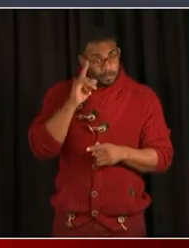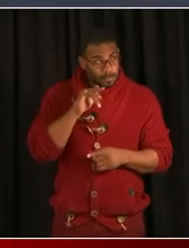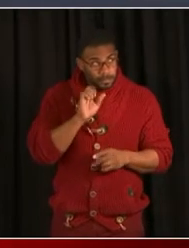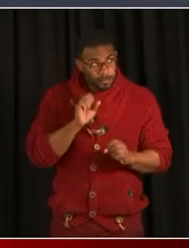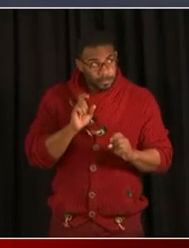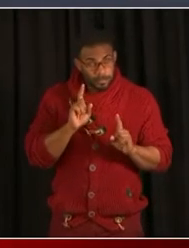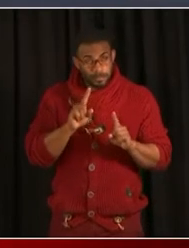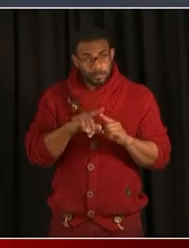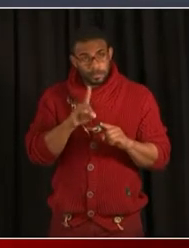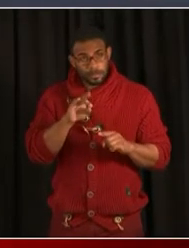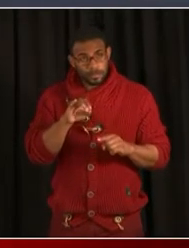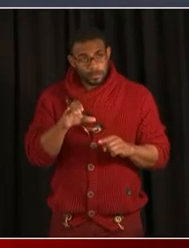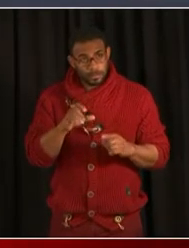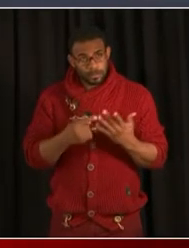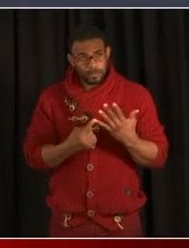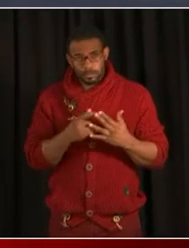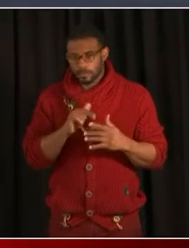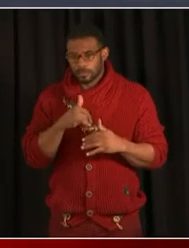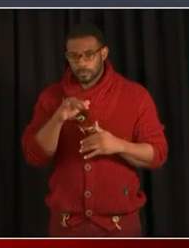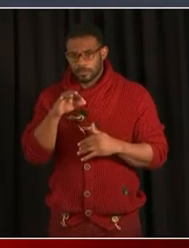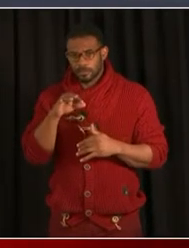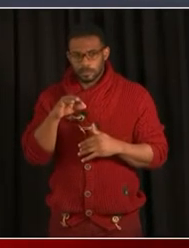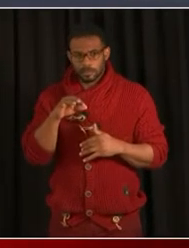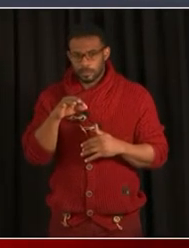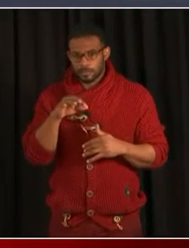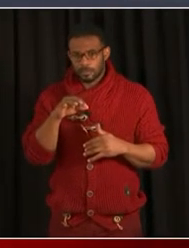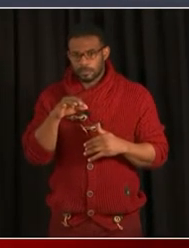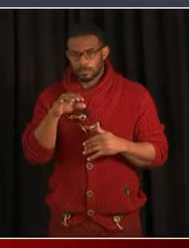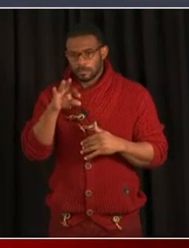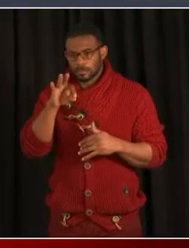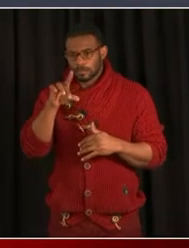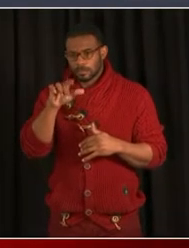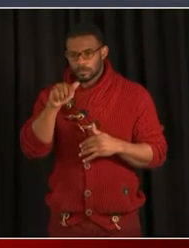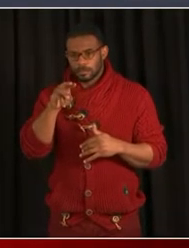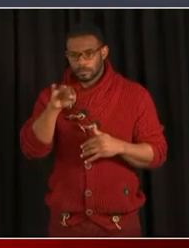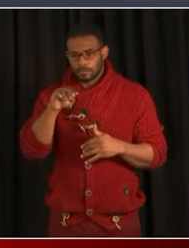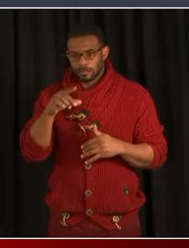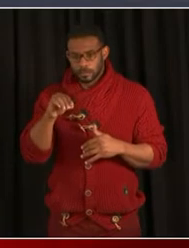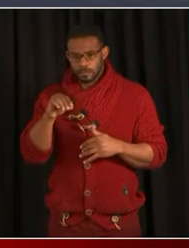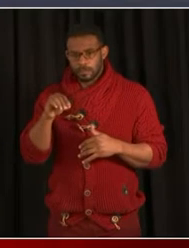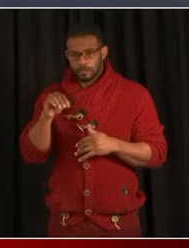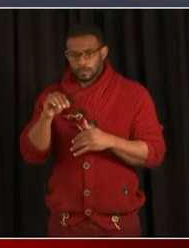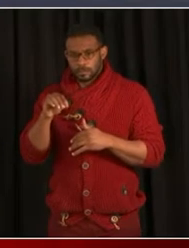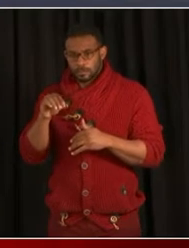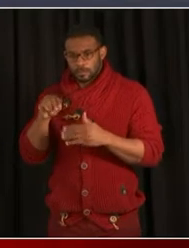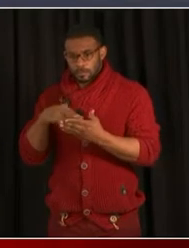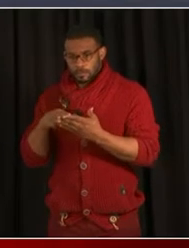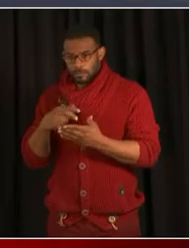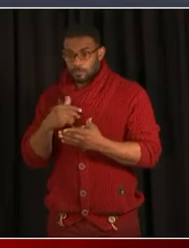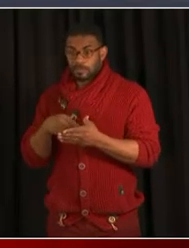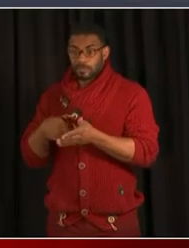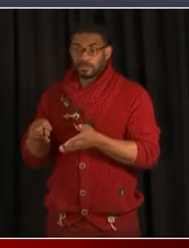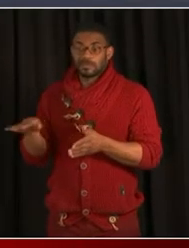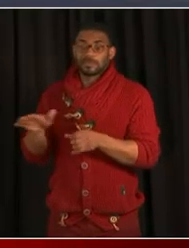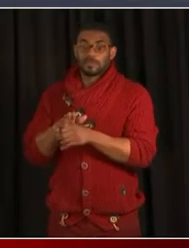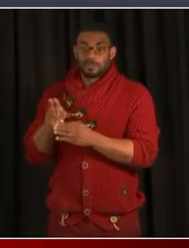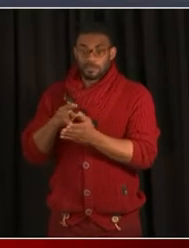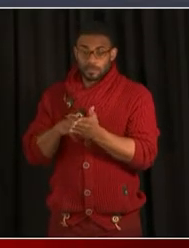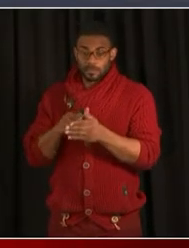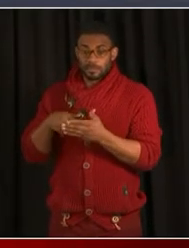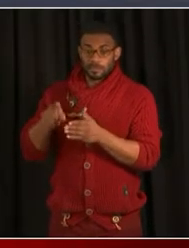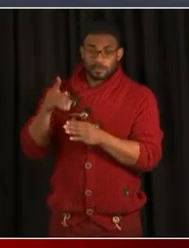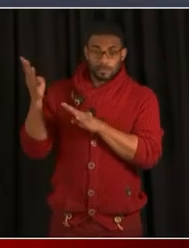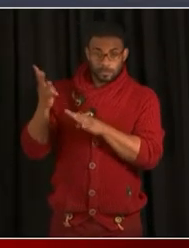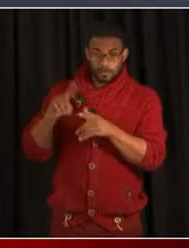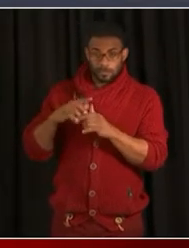we were going to be able to go through December, so we had the flamenco dancers ready to go, and we ended up paying full contracts and then had to pay the